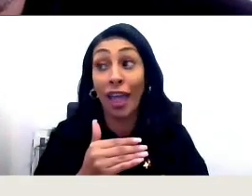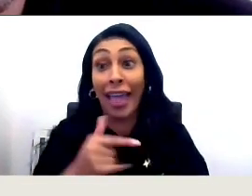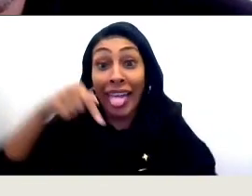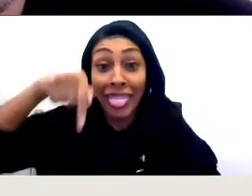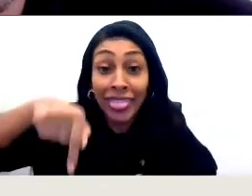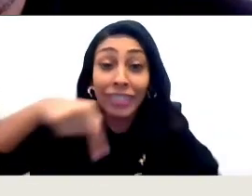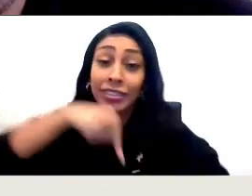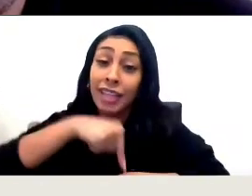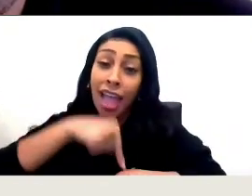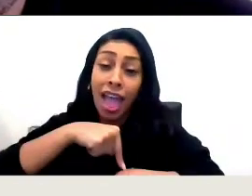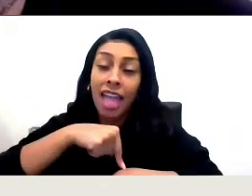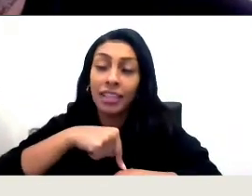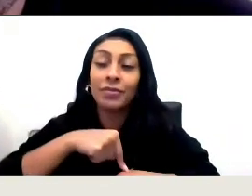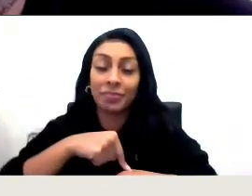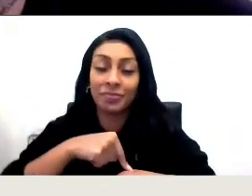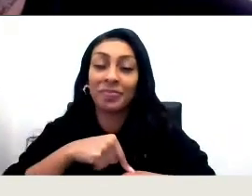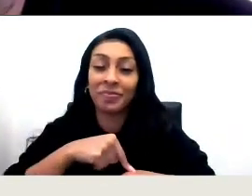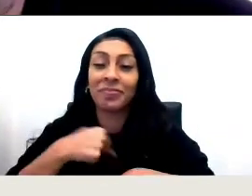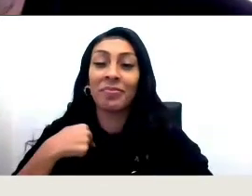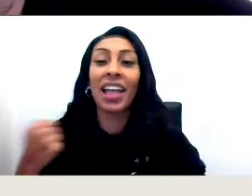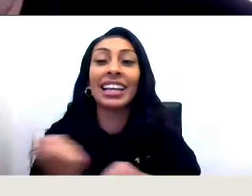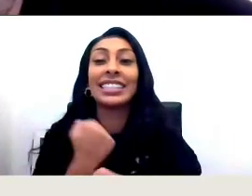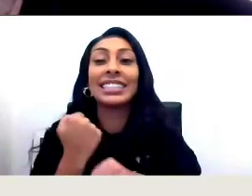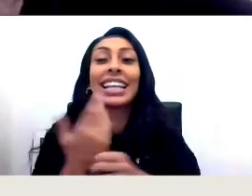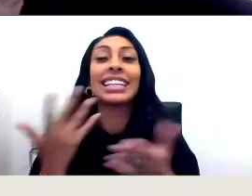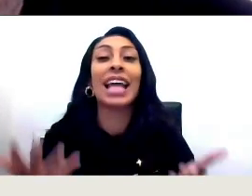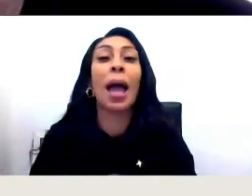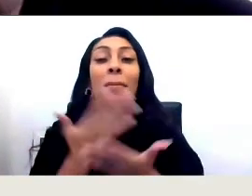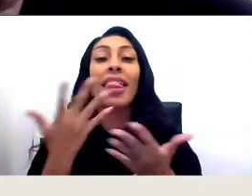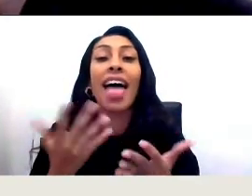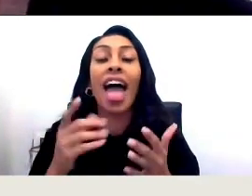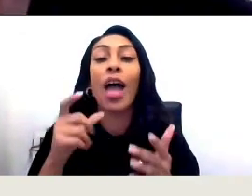time has been amazing. So I did a play called Crave